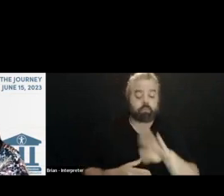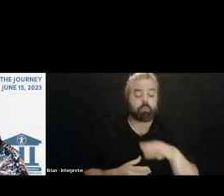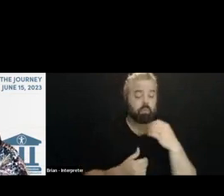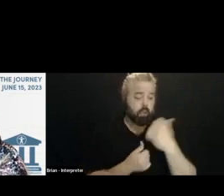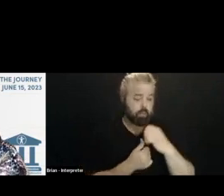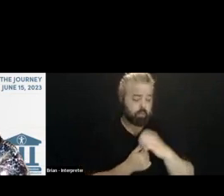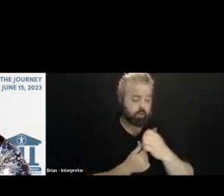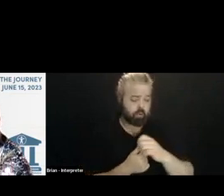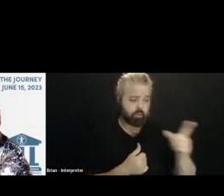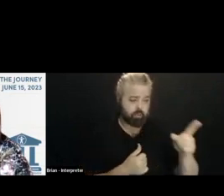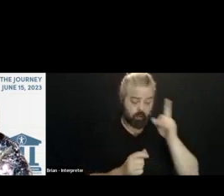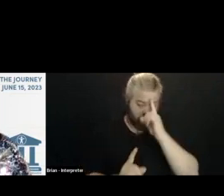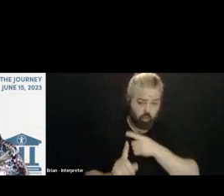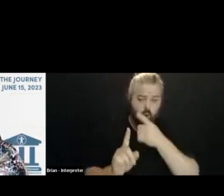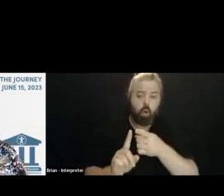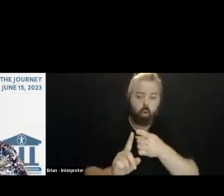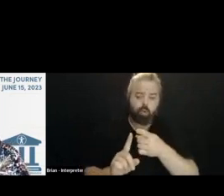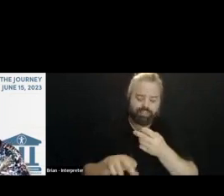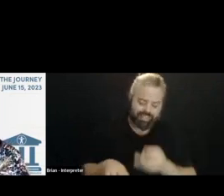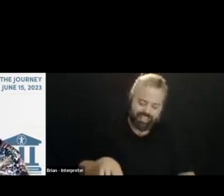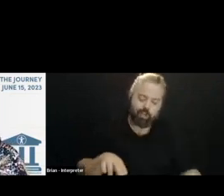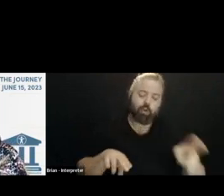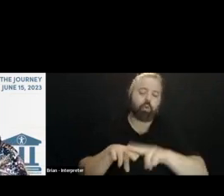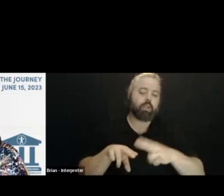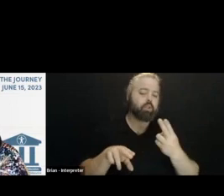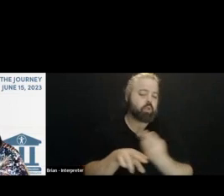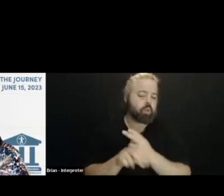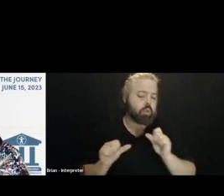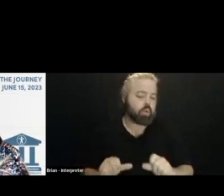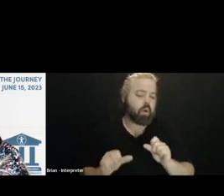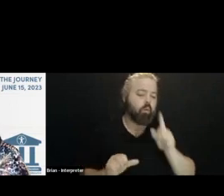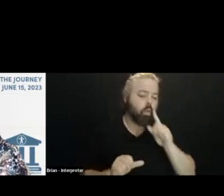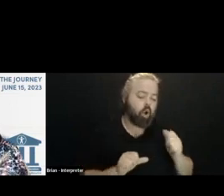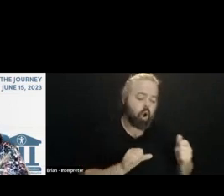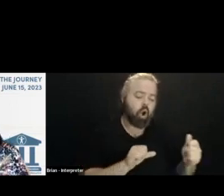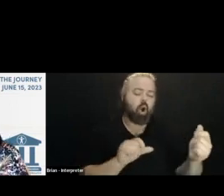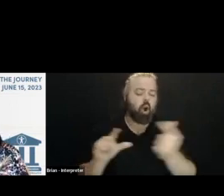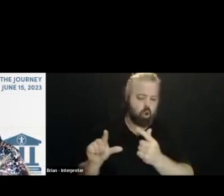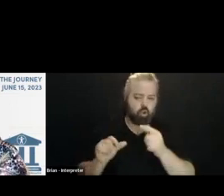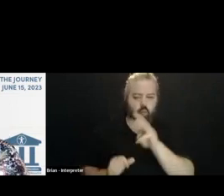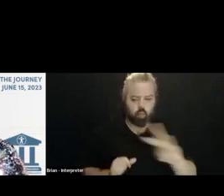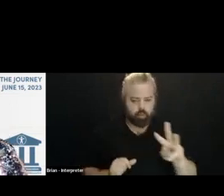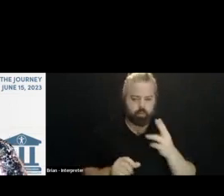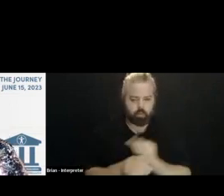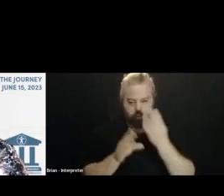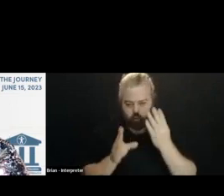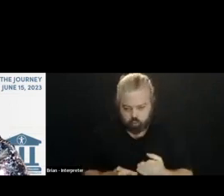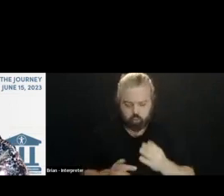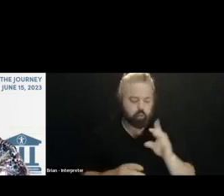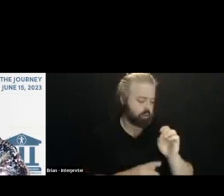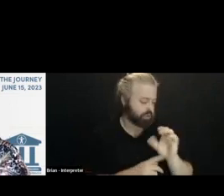goal here is increased usability for all of the site users, or your document readers,